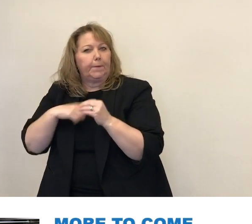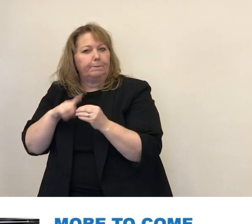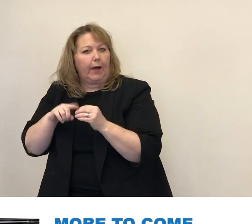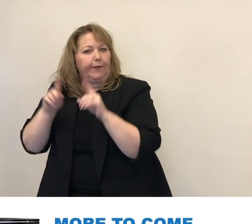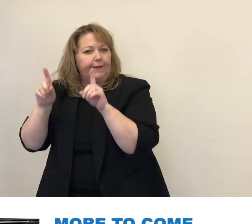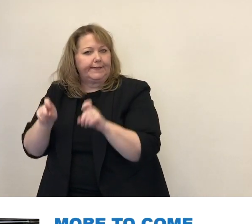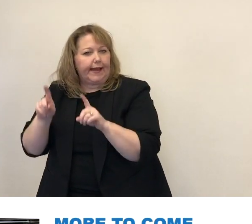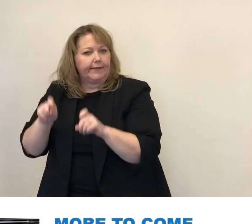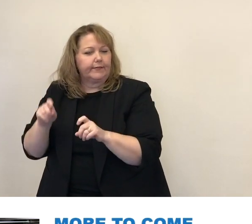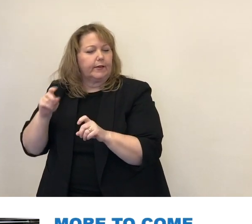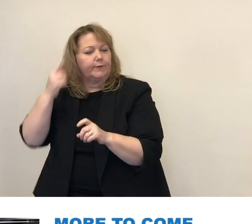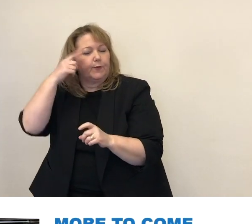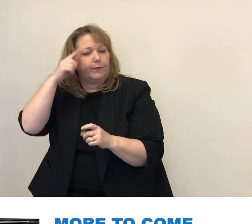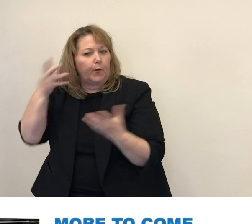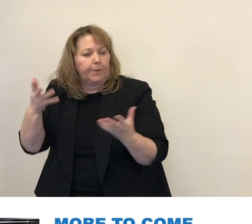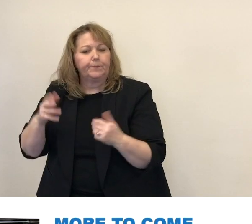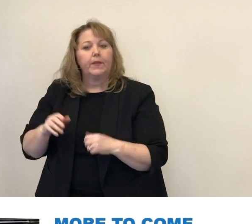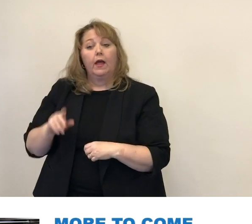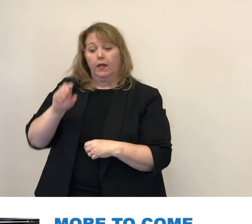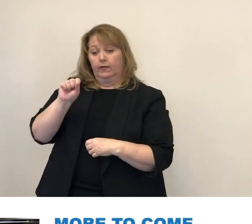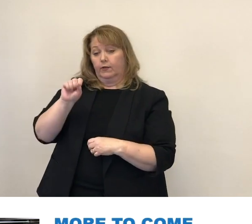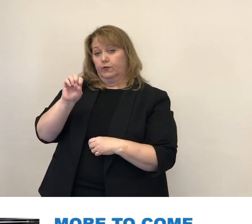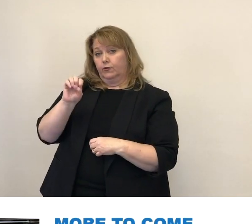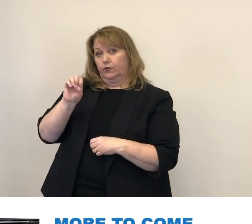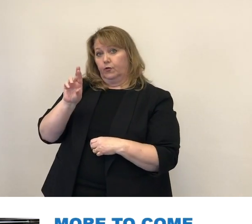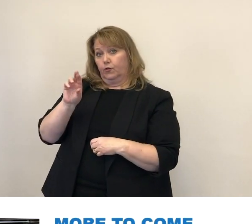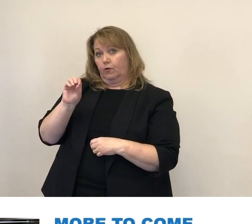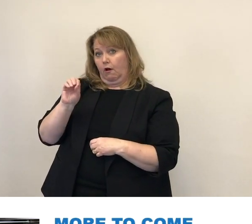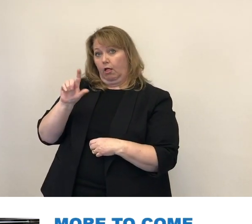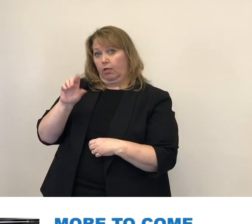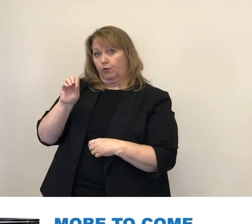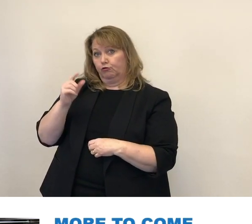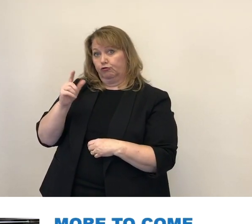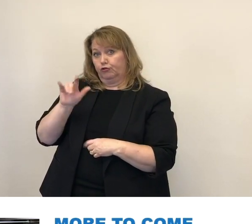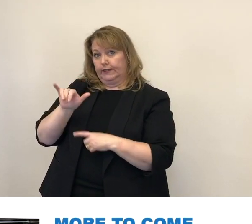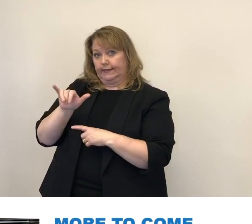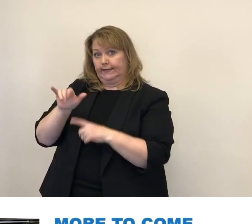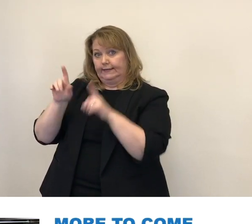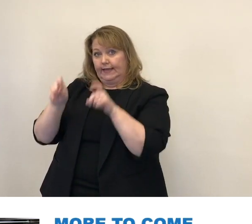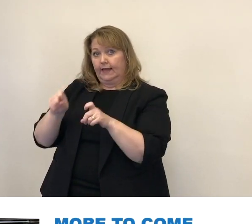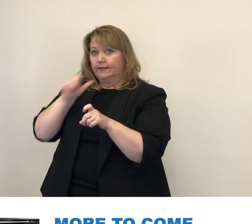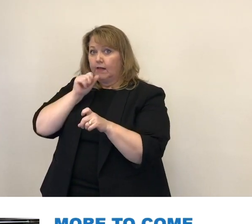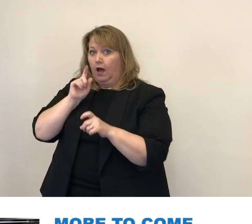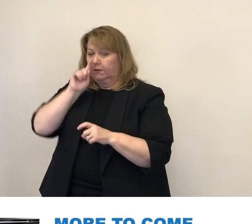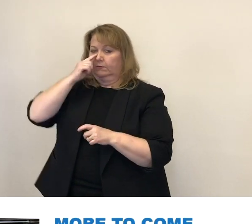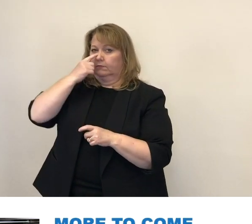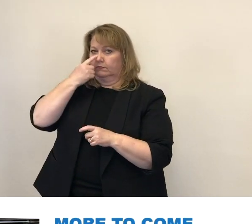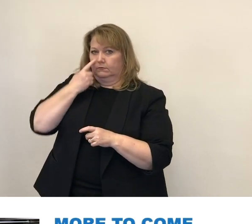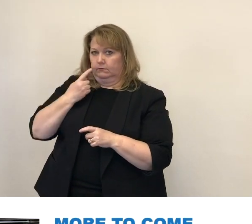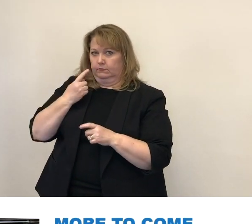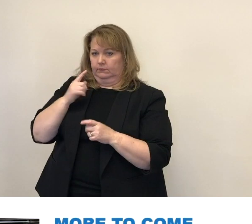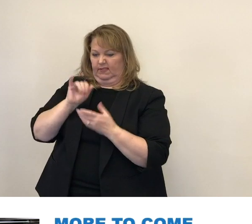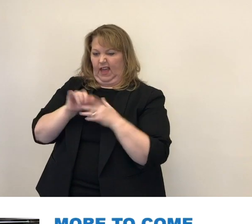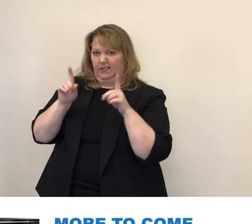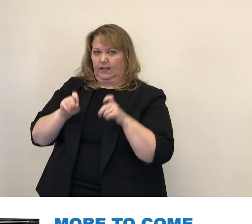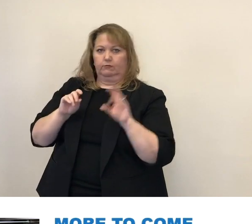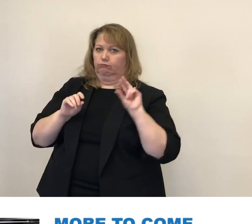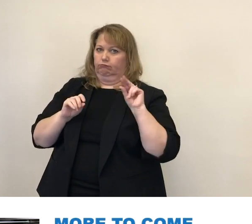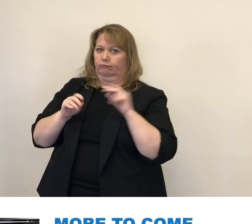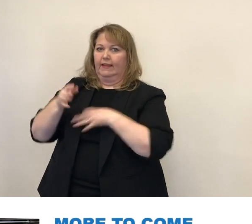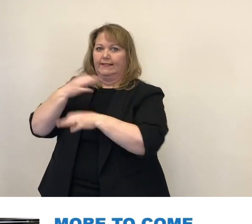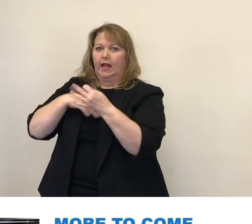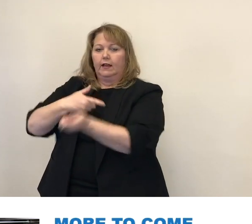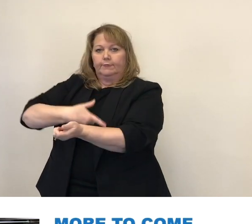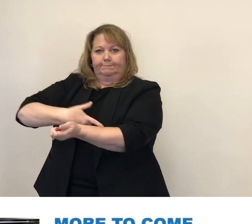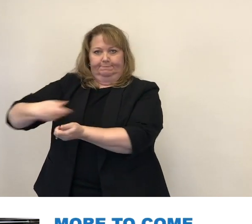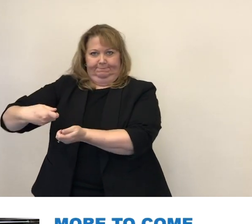do. These are blood tests, so the swab that I showed you earlier isn't what's going to be taken. In this case, blood is taken. And